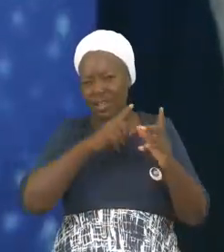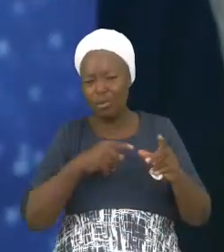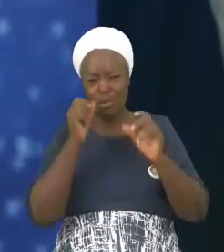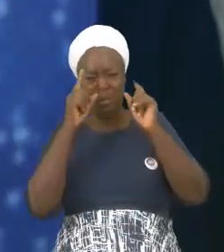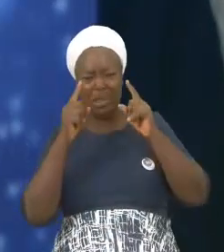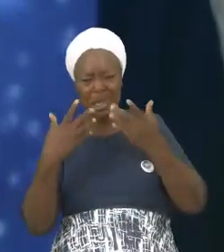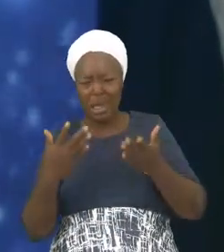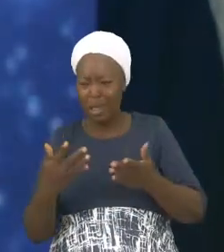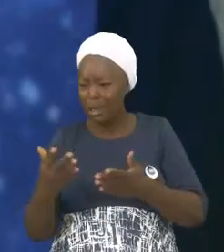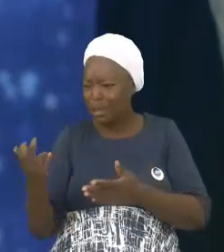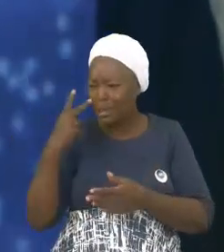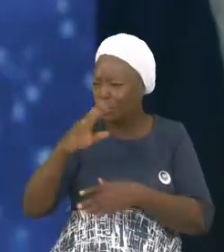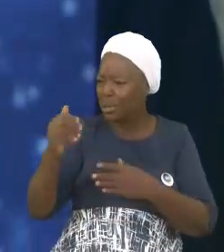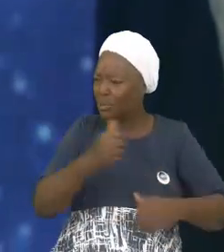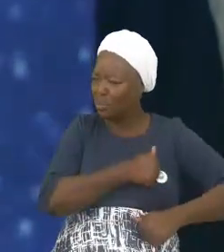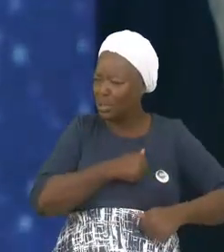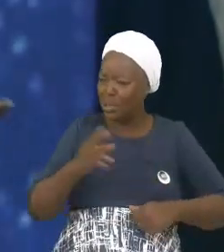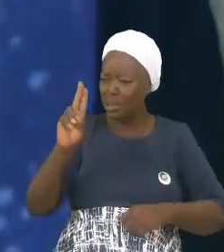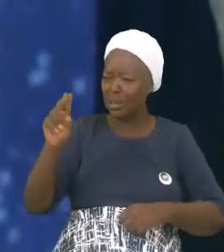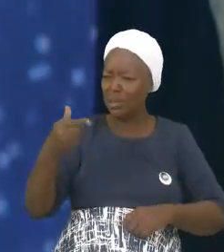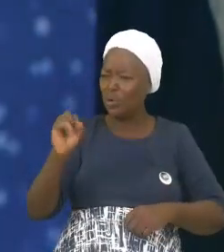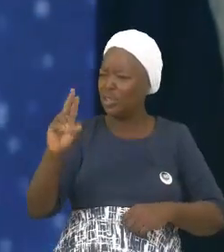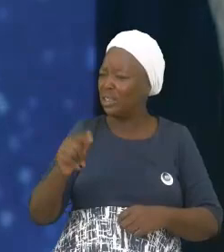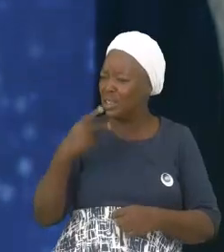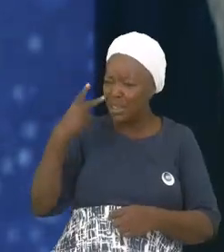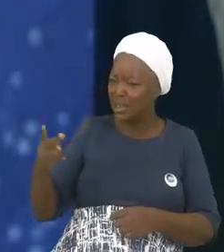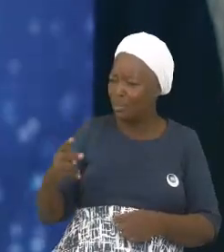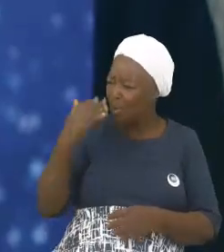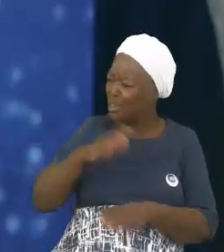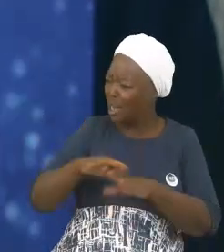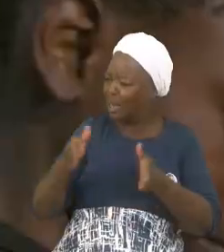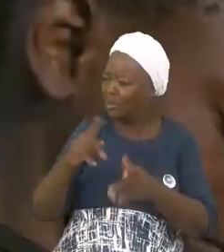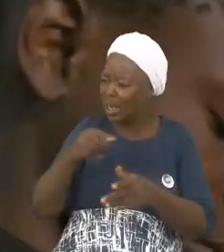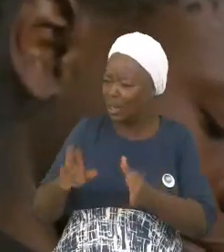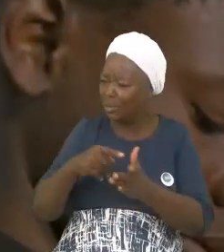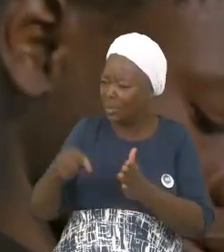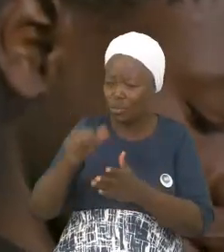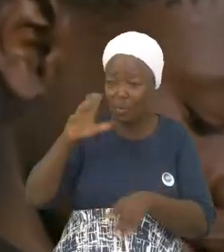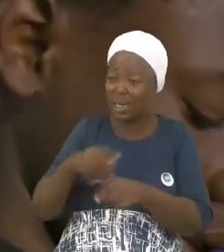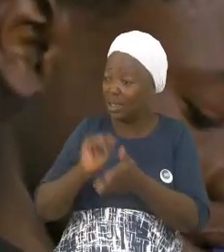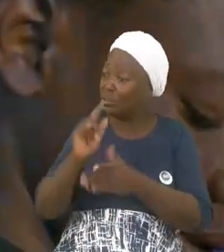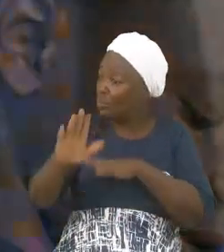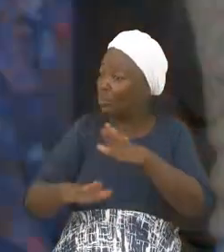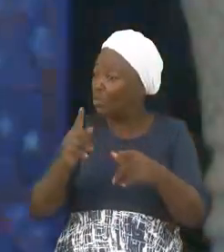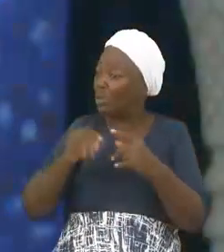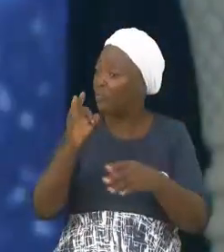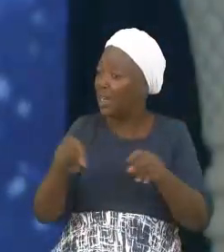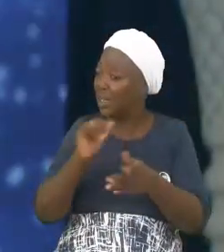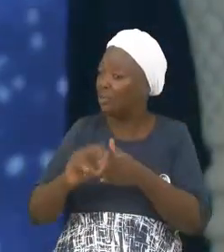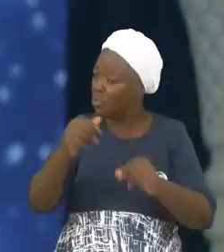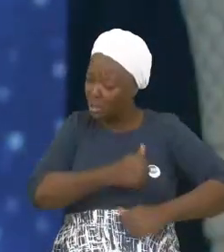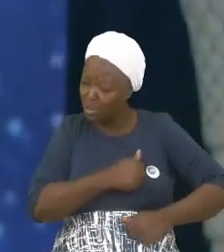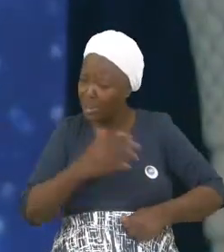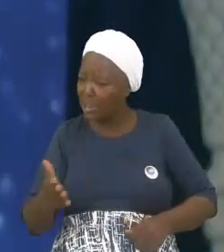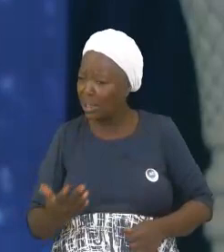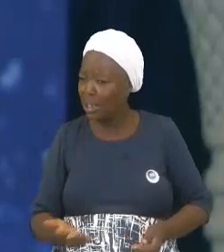ushers doing? Why is it they allow this woman to just be coming? There's insecurity here." And then she climbed